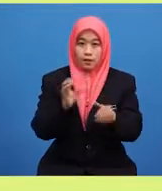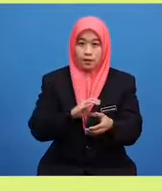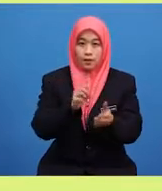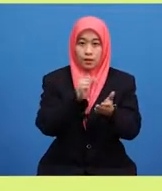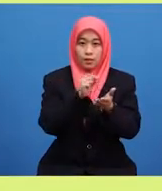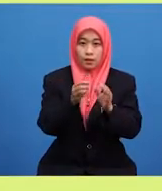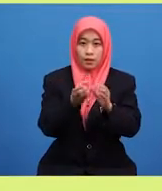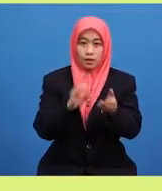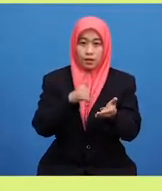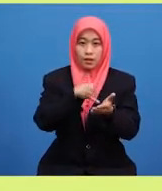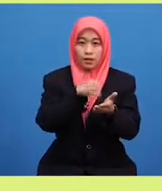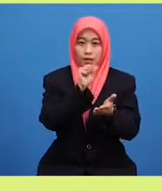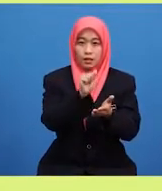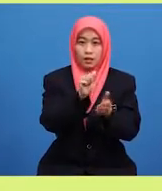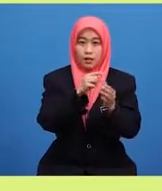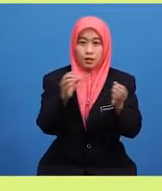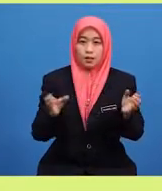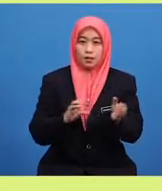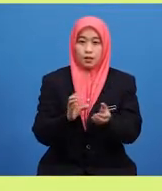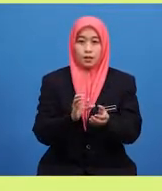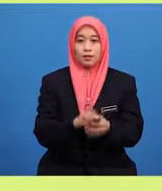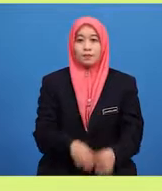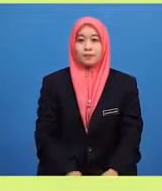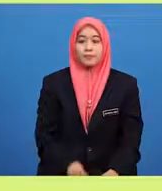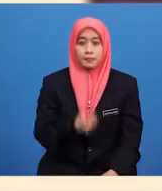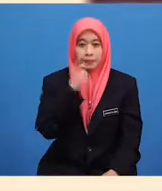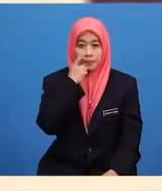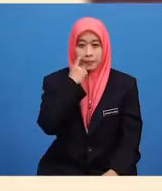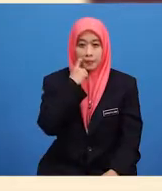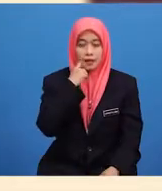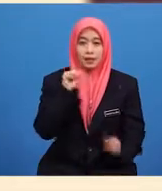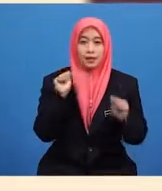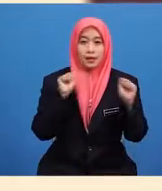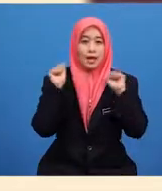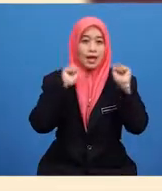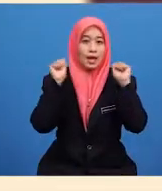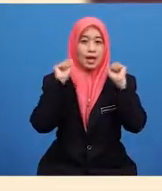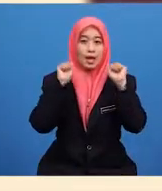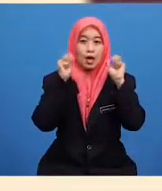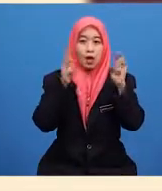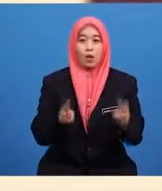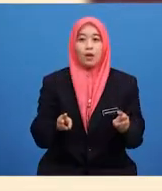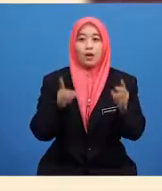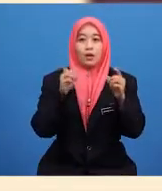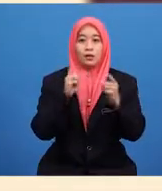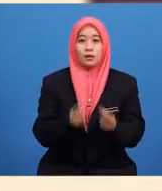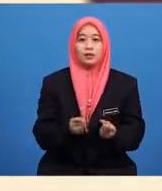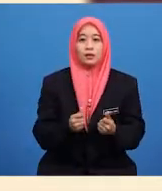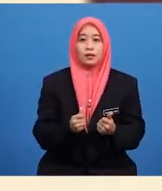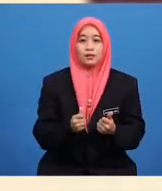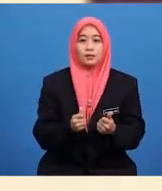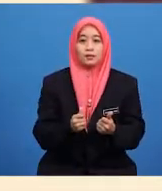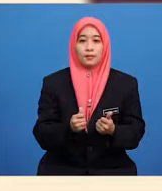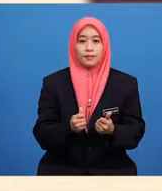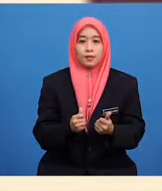Pencil case, it's a pencil case. Yay! Well done, boys and girls. Well